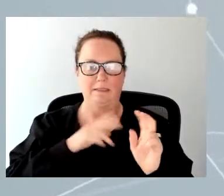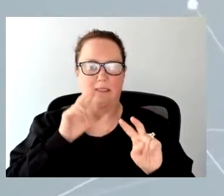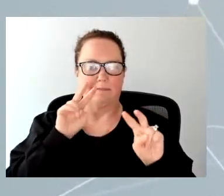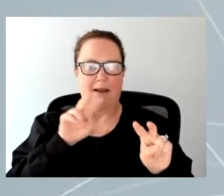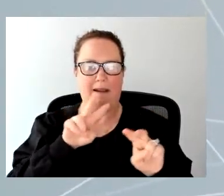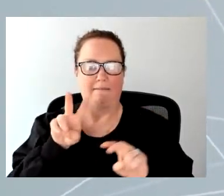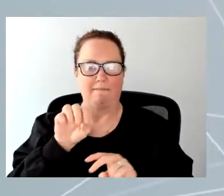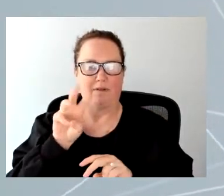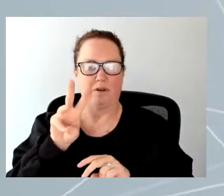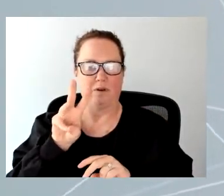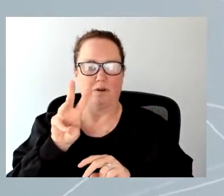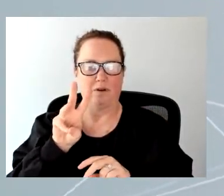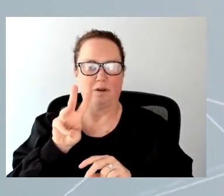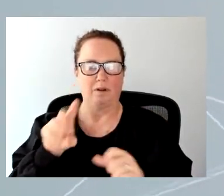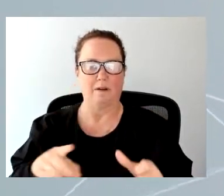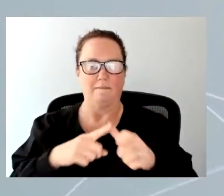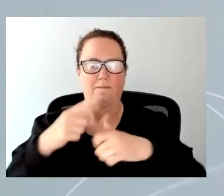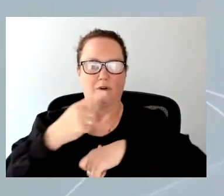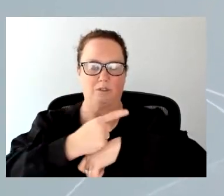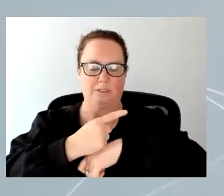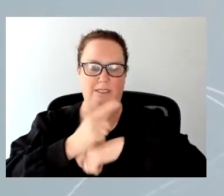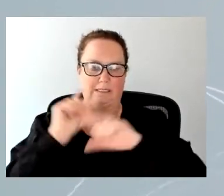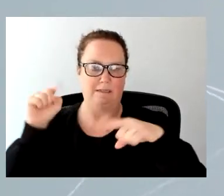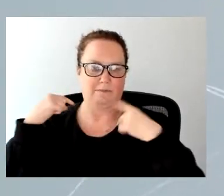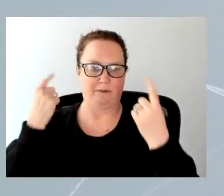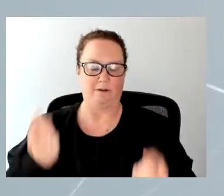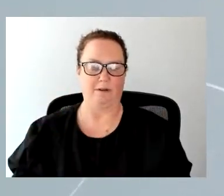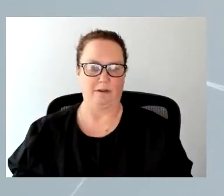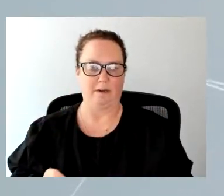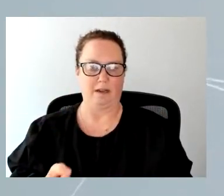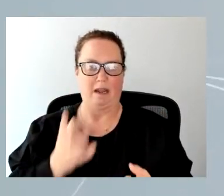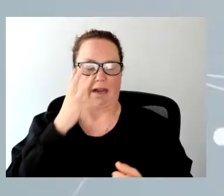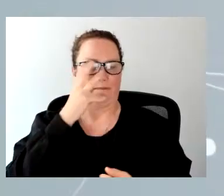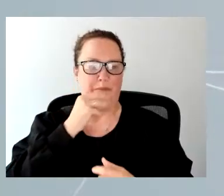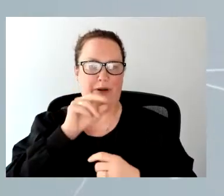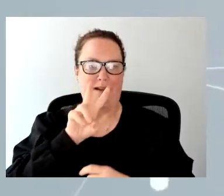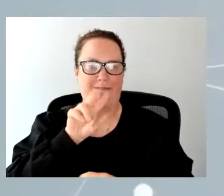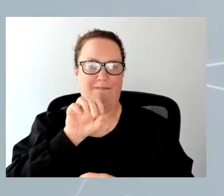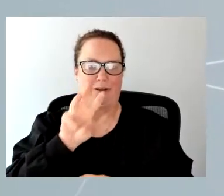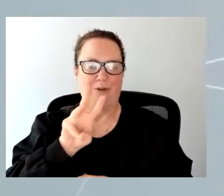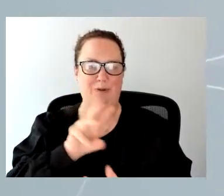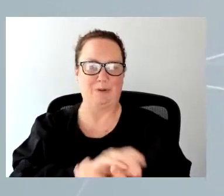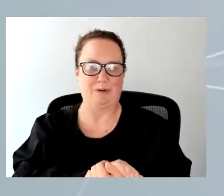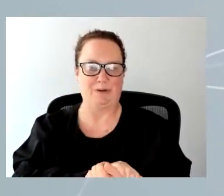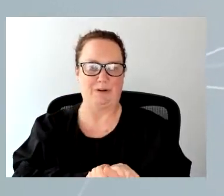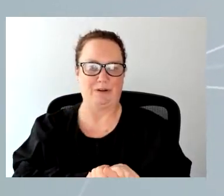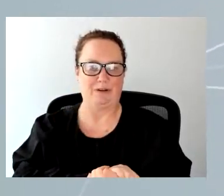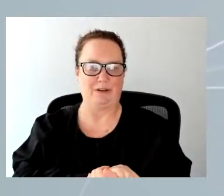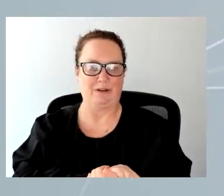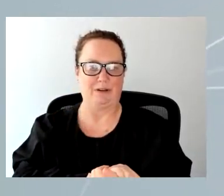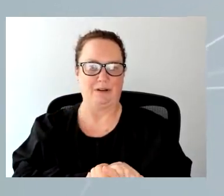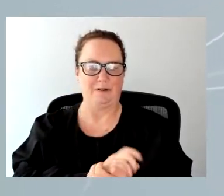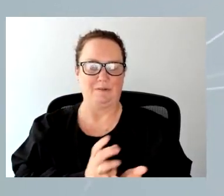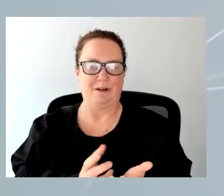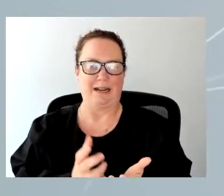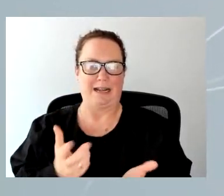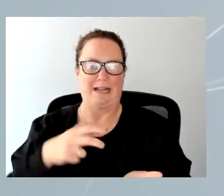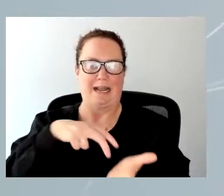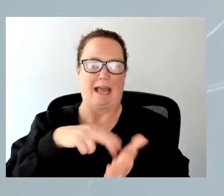but this is the first day since I've been here that I've had such a pretty view while I was able to get out of bed.